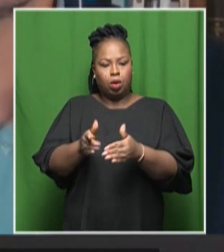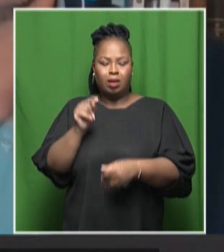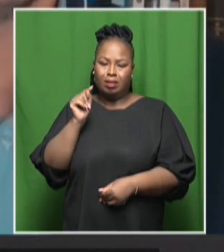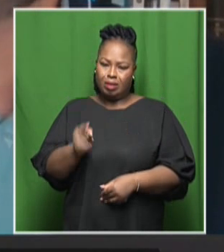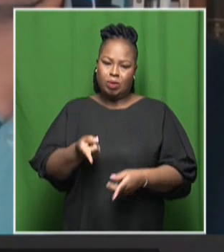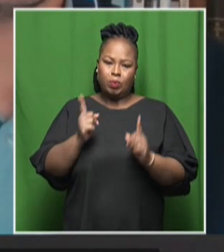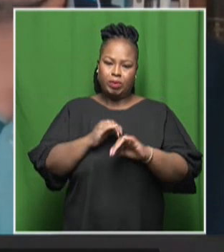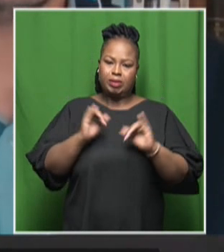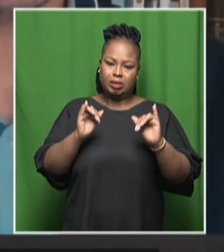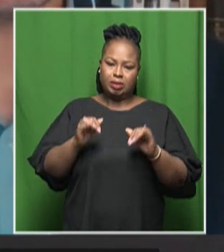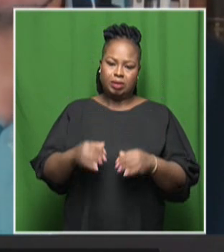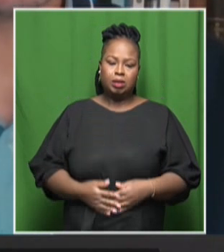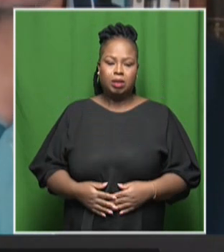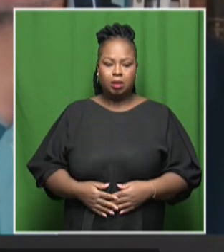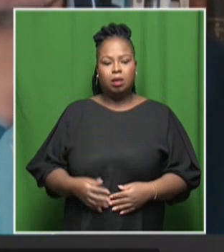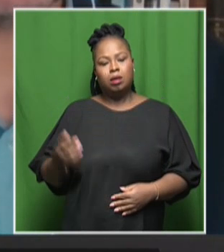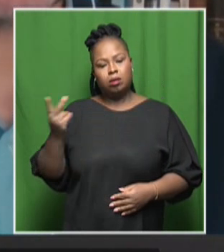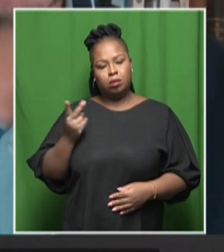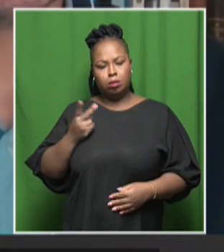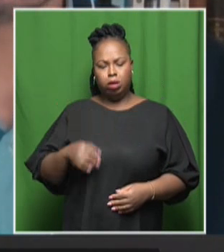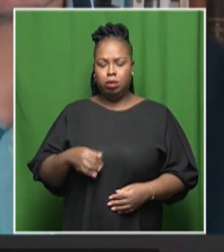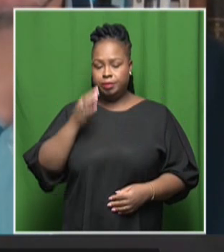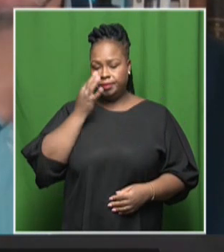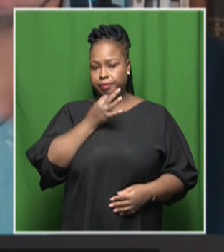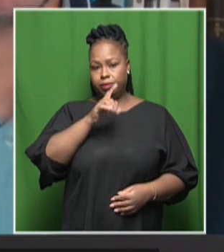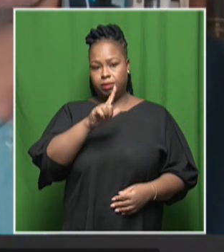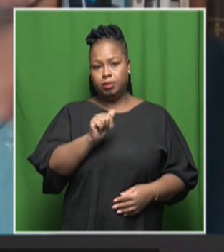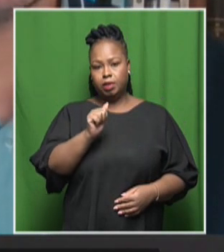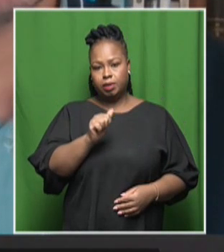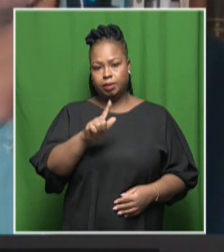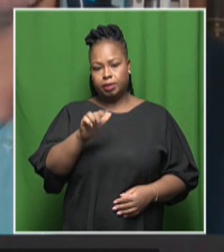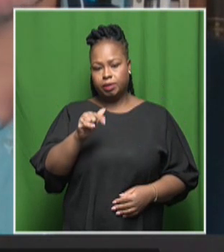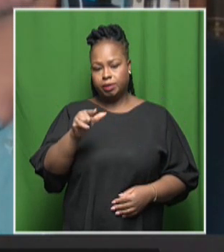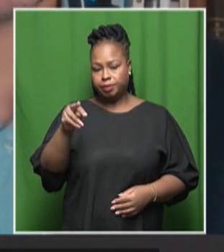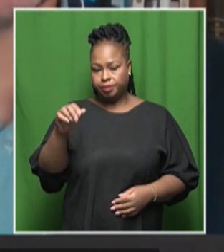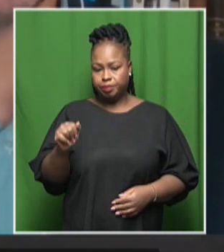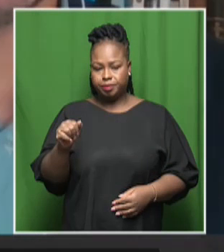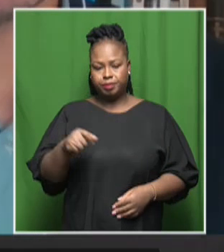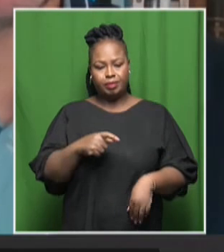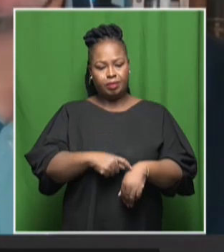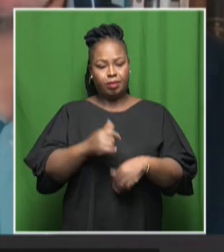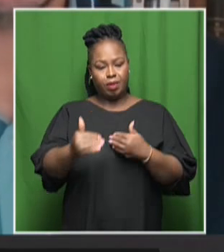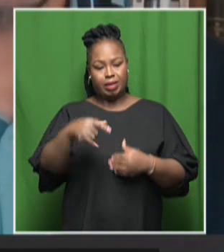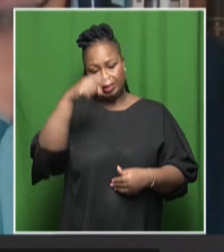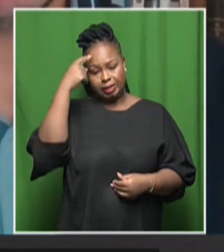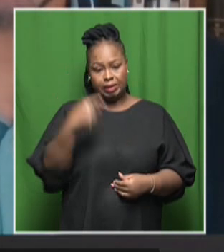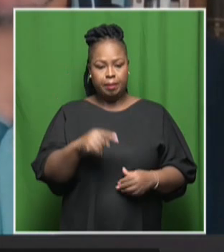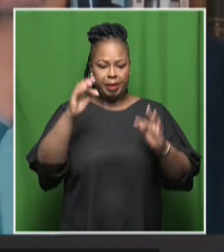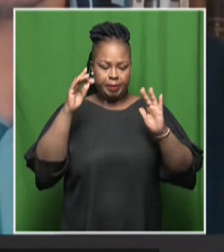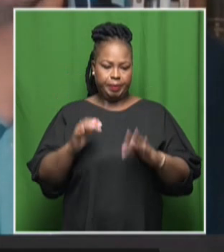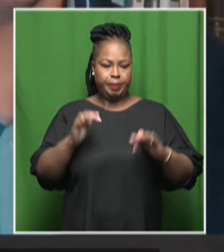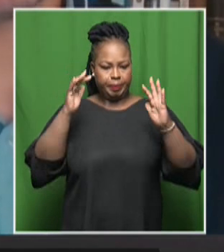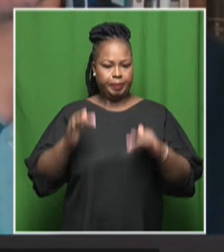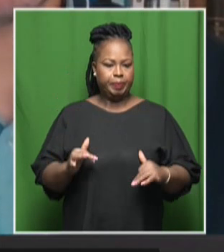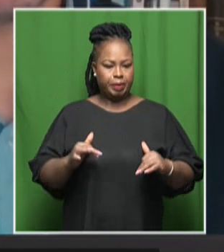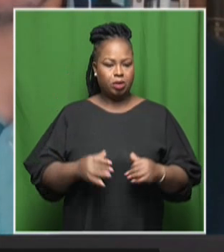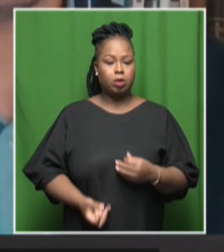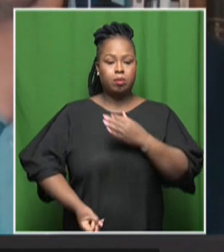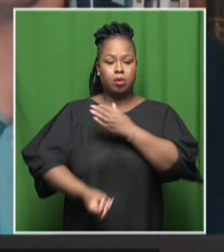rivers. Now, you also mentioned La Nina, and this is a La Nina summer, and many parts